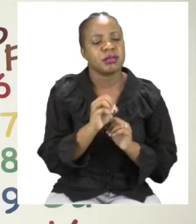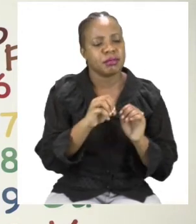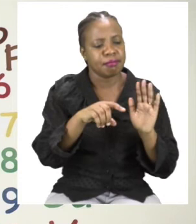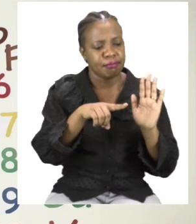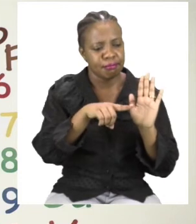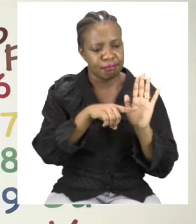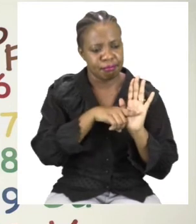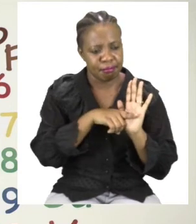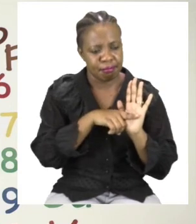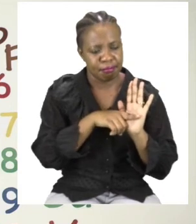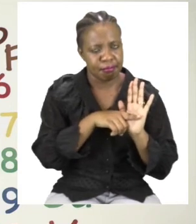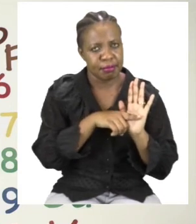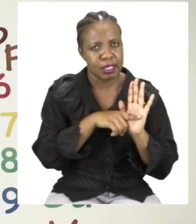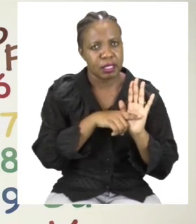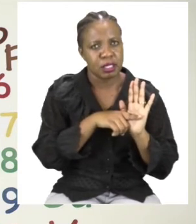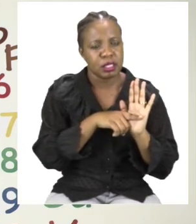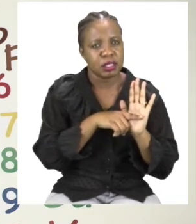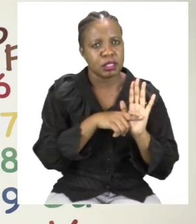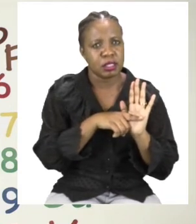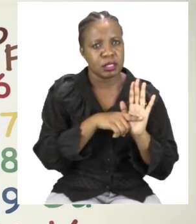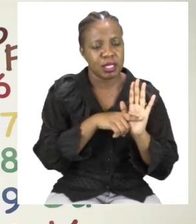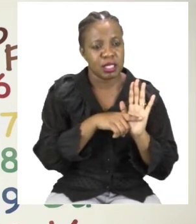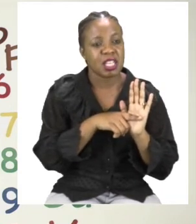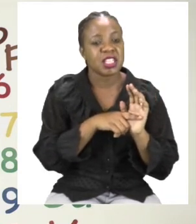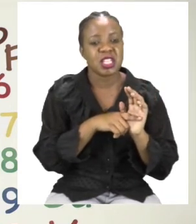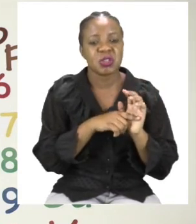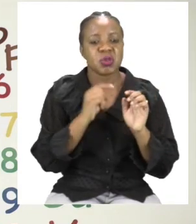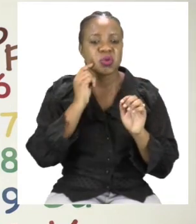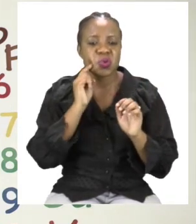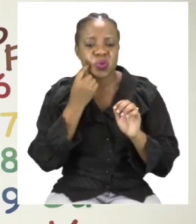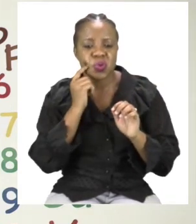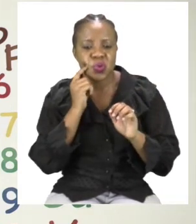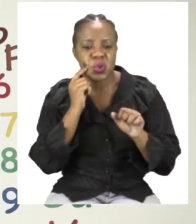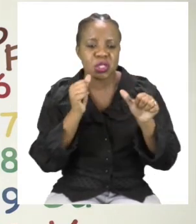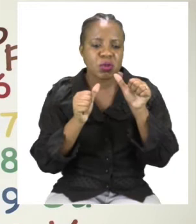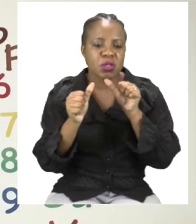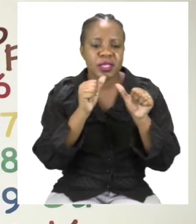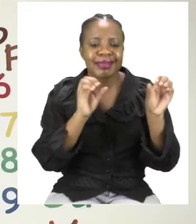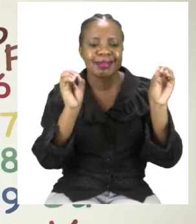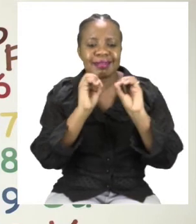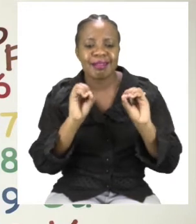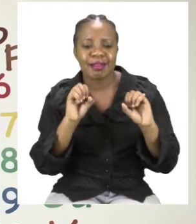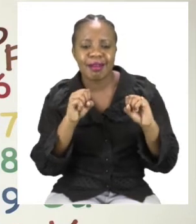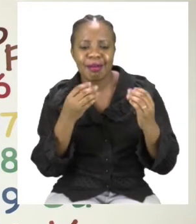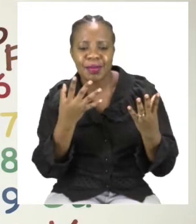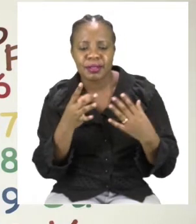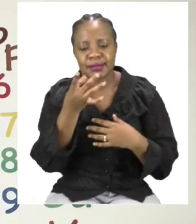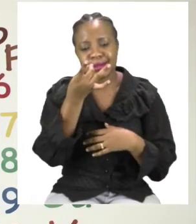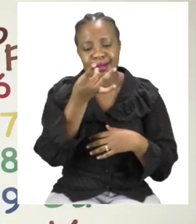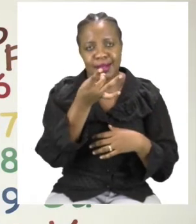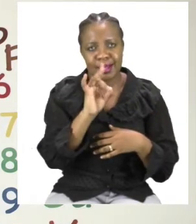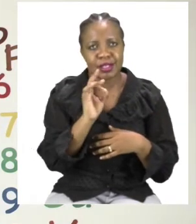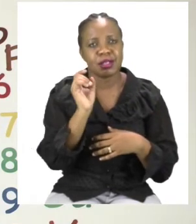sign, and then we are going to take away what was left. And what was left was 8. So